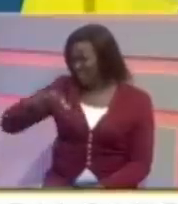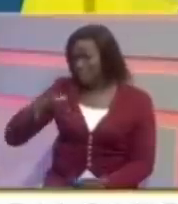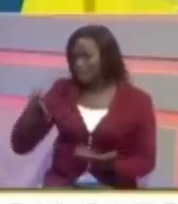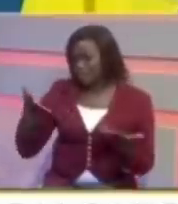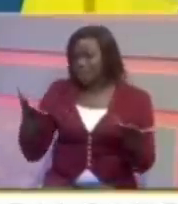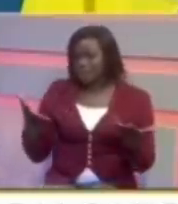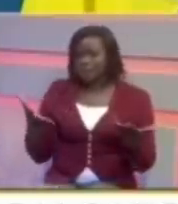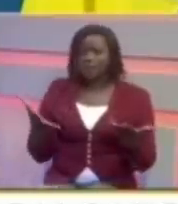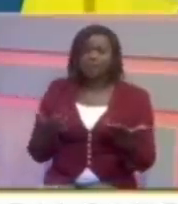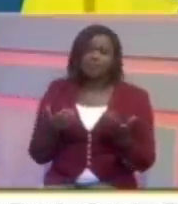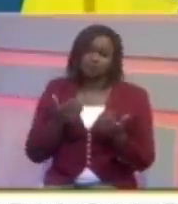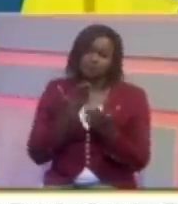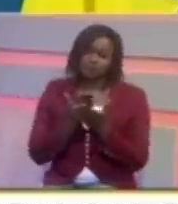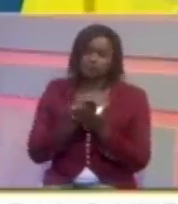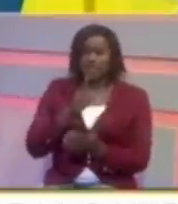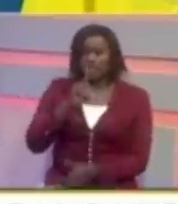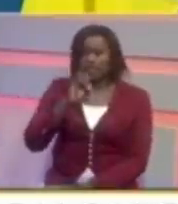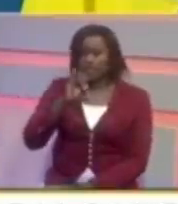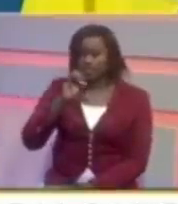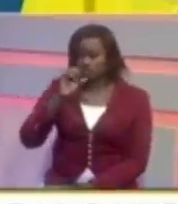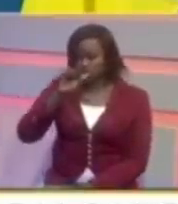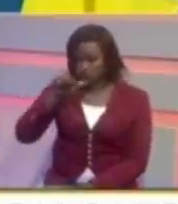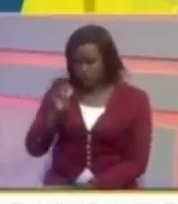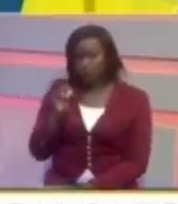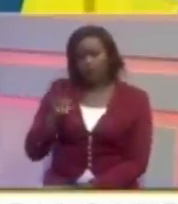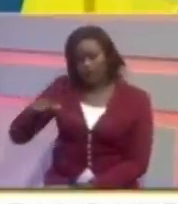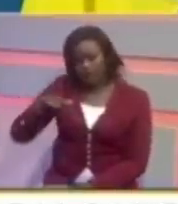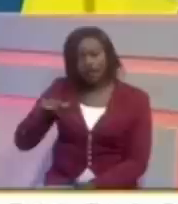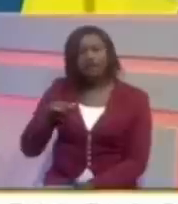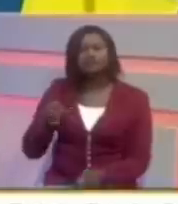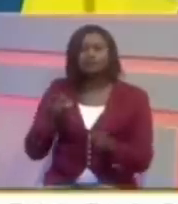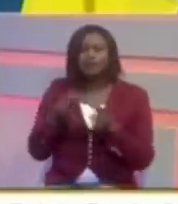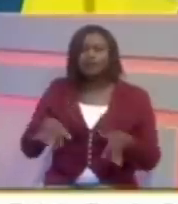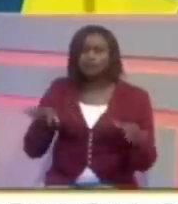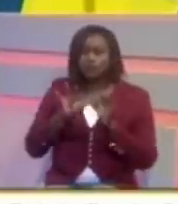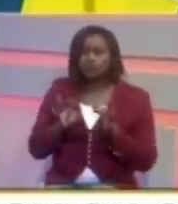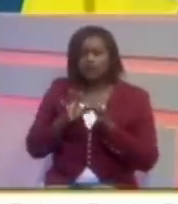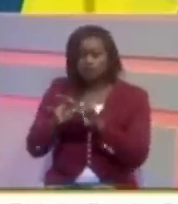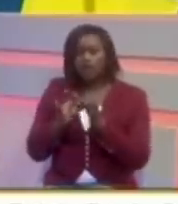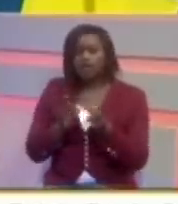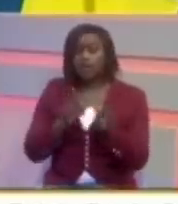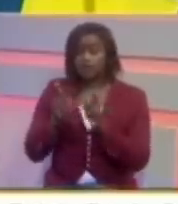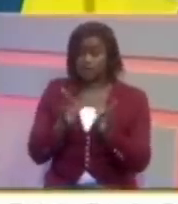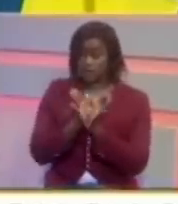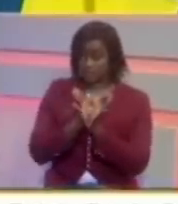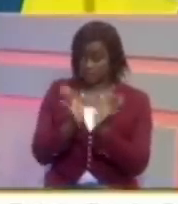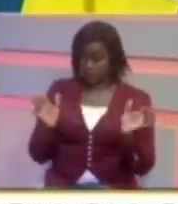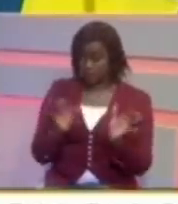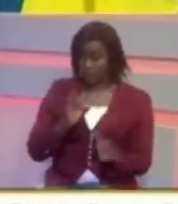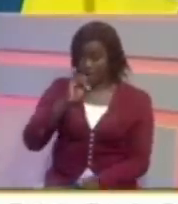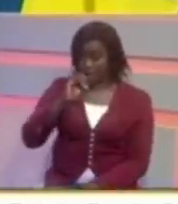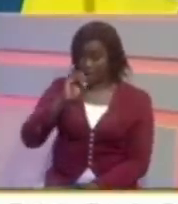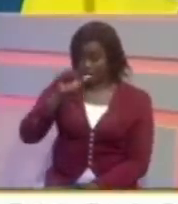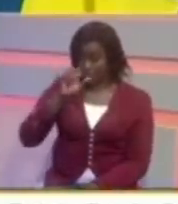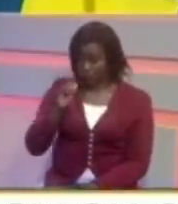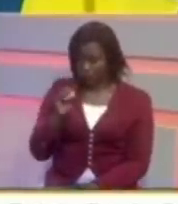The DISO of that area should get in touch with the Director General ISO, Kaka, and then